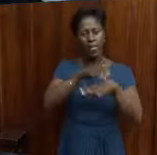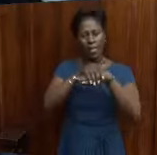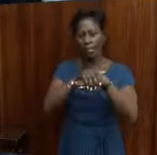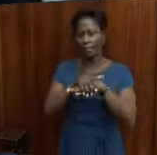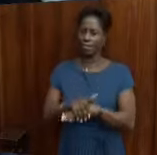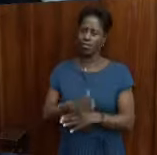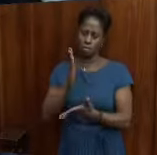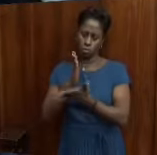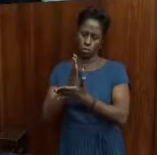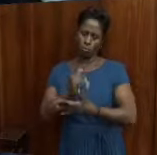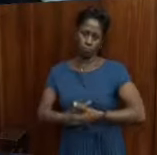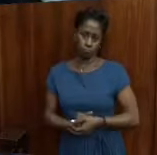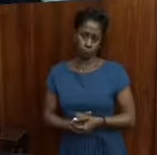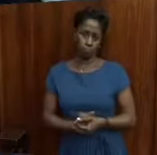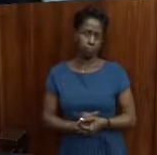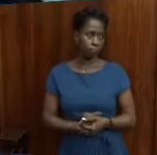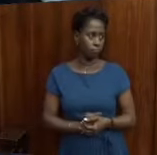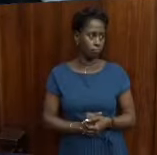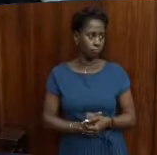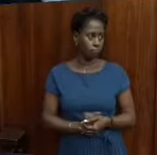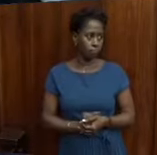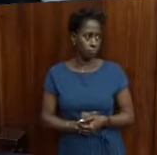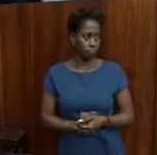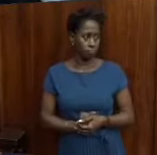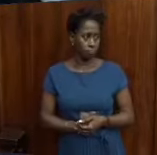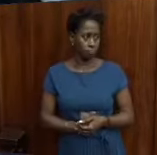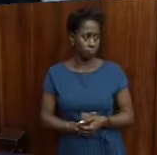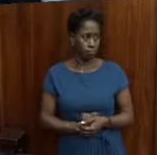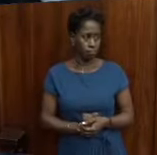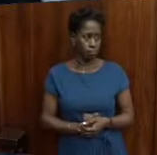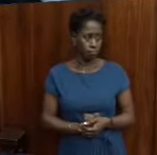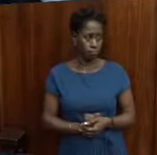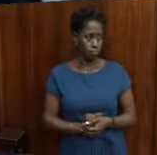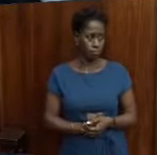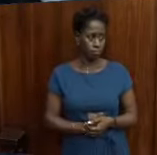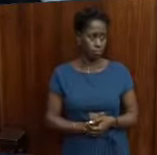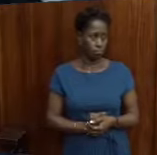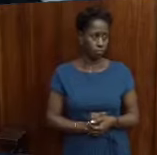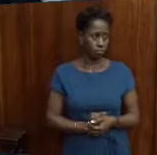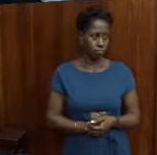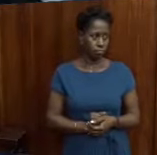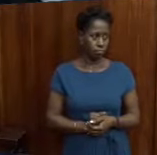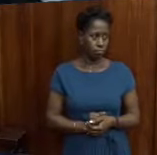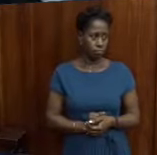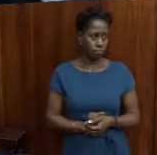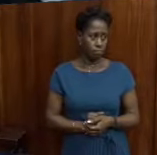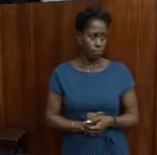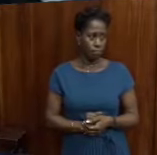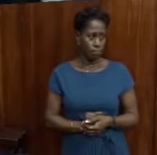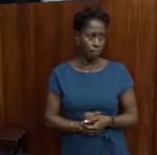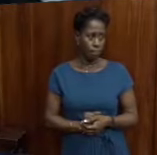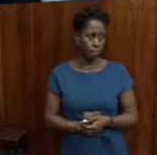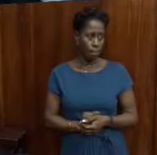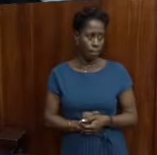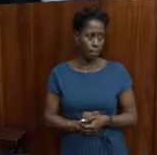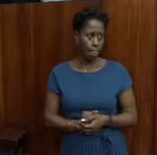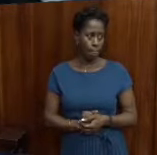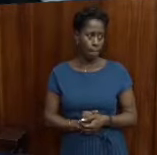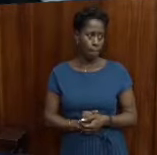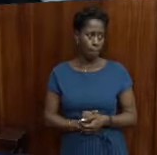1,662.2 tons, generating revenue of $3 million. Despite a 45.7% rebound in